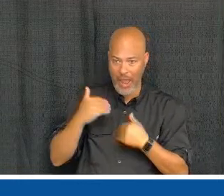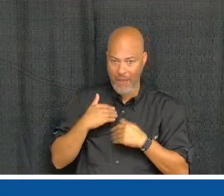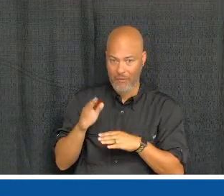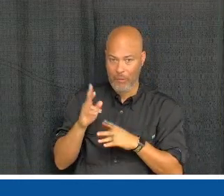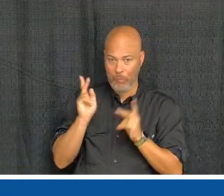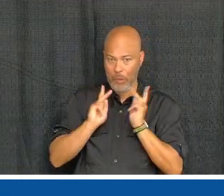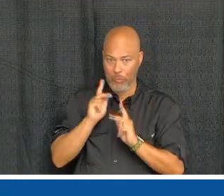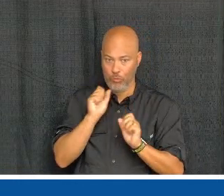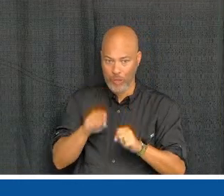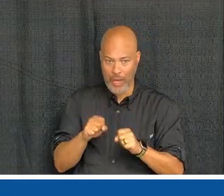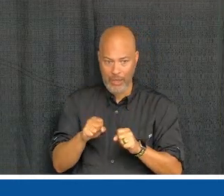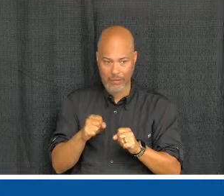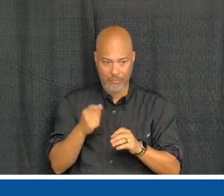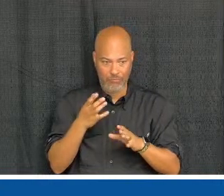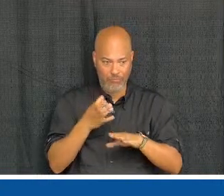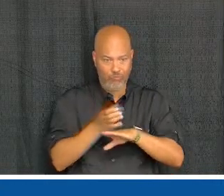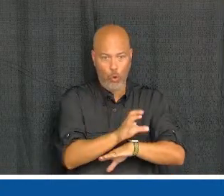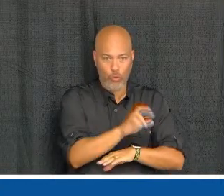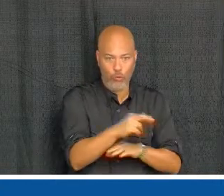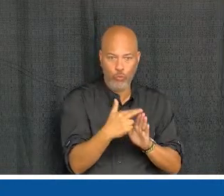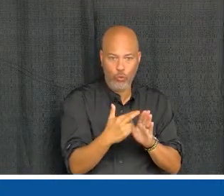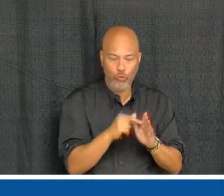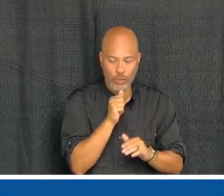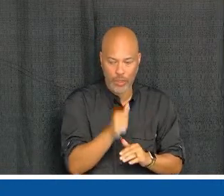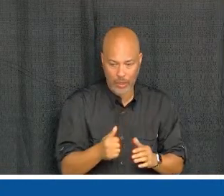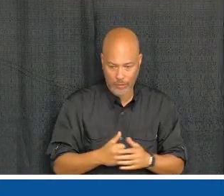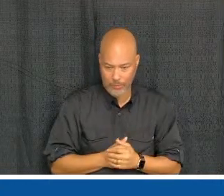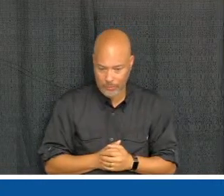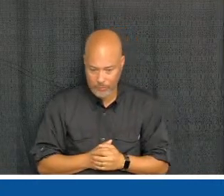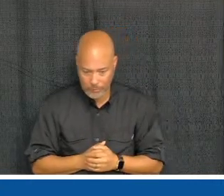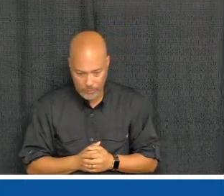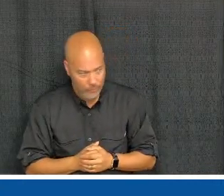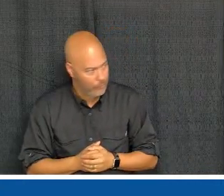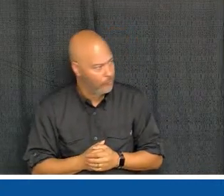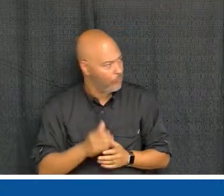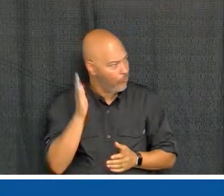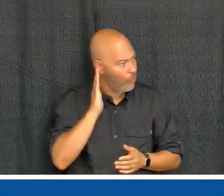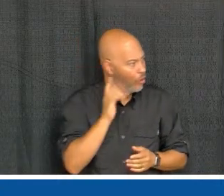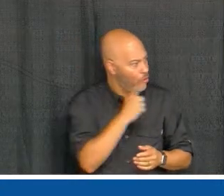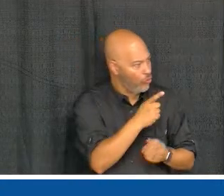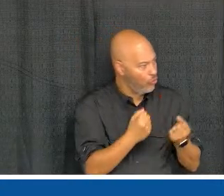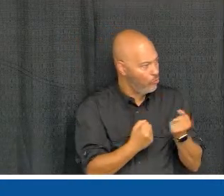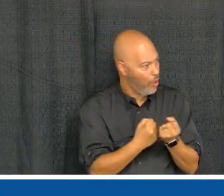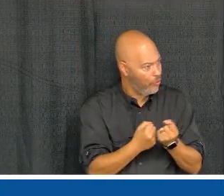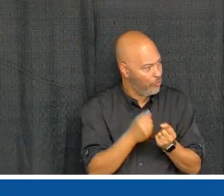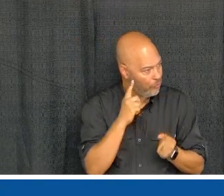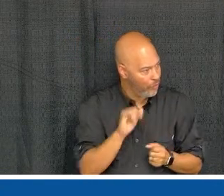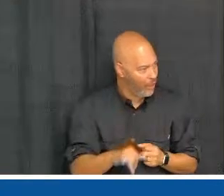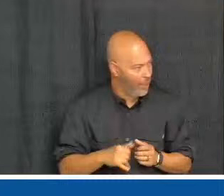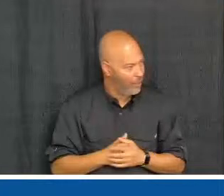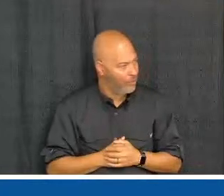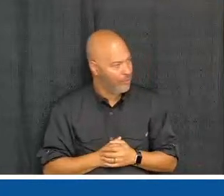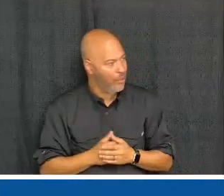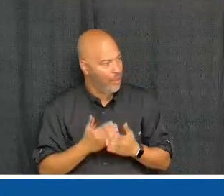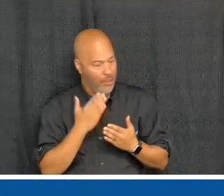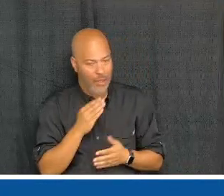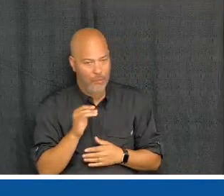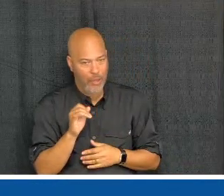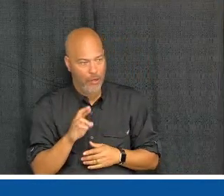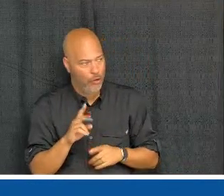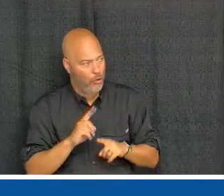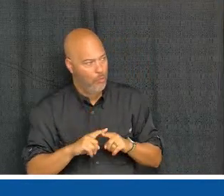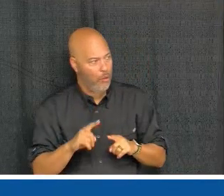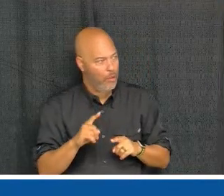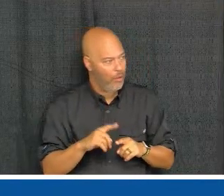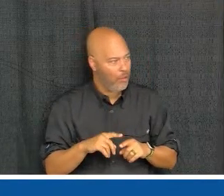take any questions. Councilperson Streetman, you were the sponsor way back in the day. You're recognized. Thank you, Mayor. Yes, sir, about half a